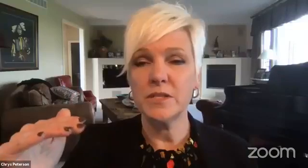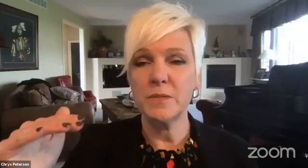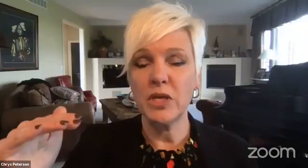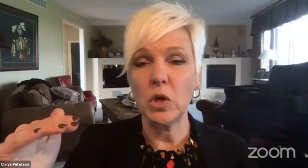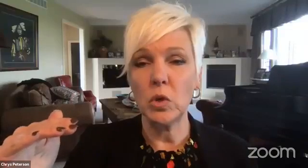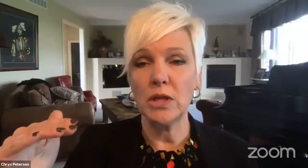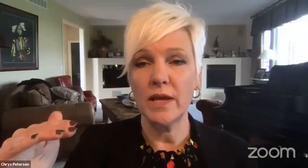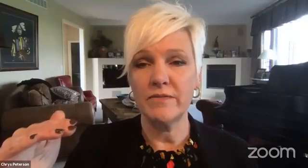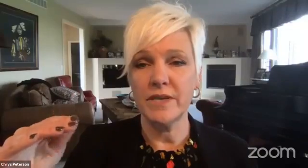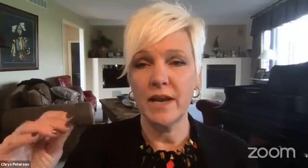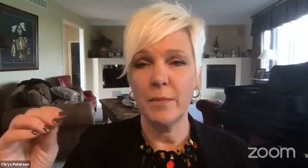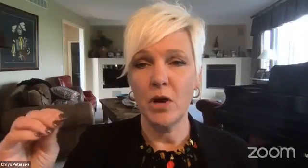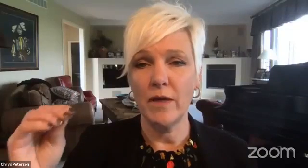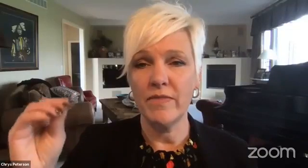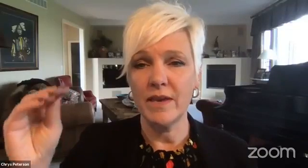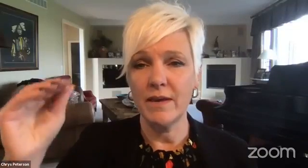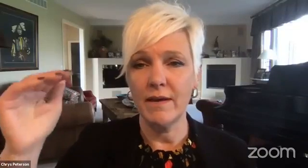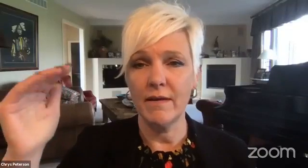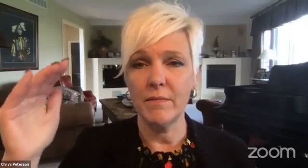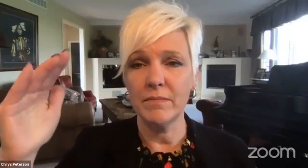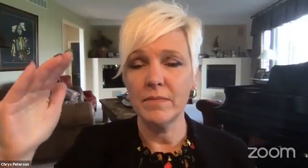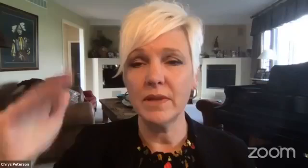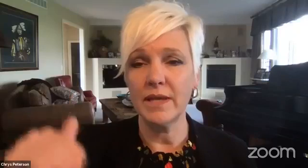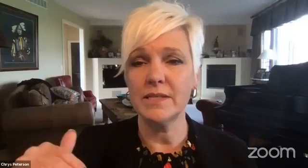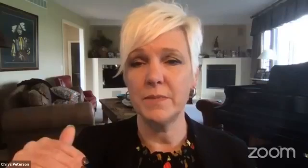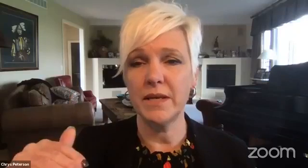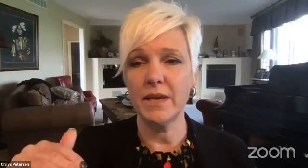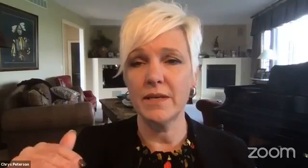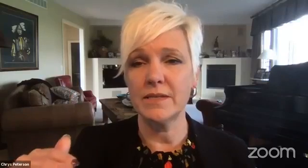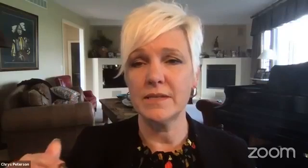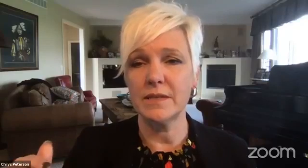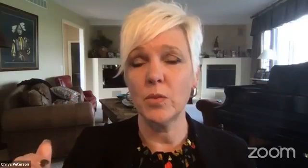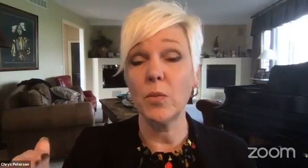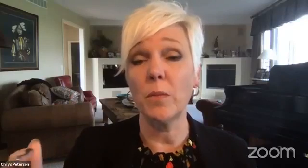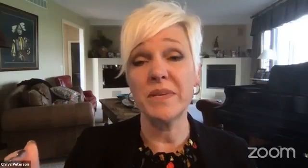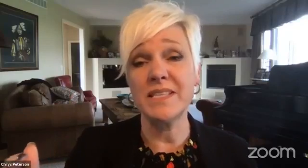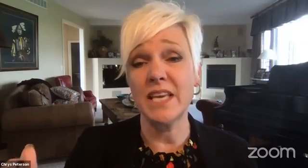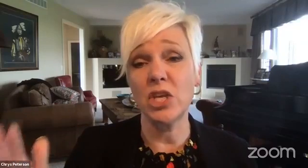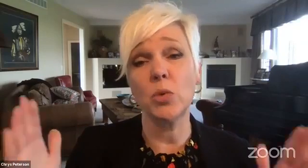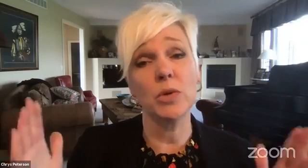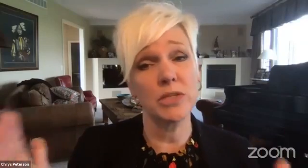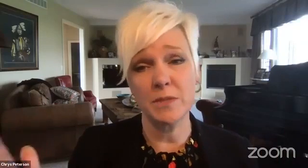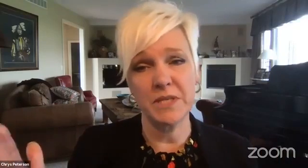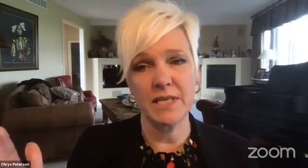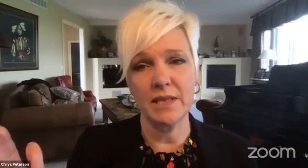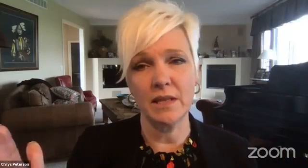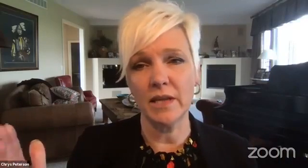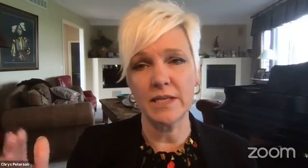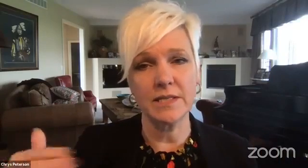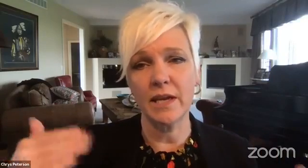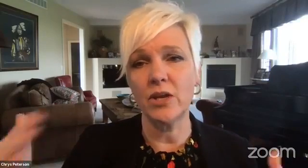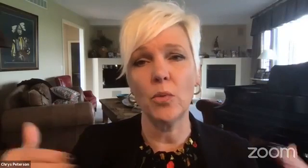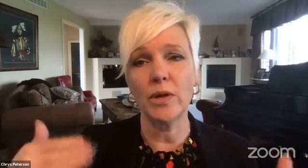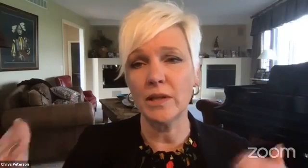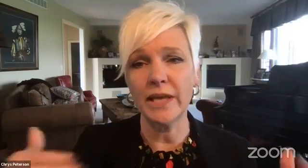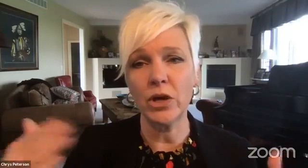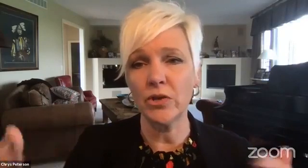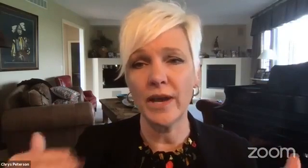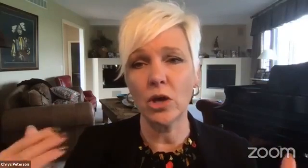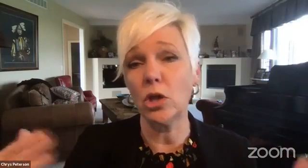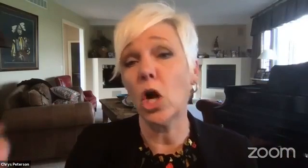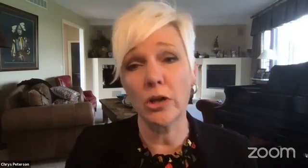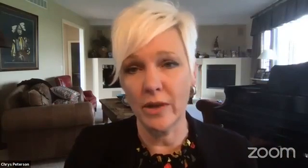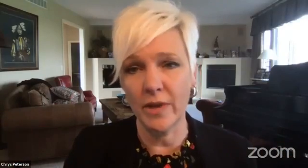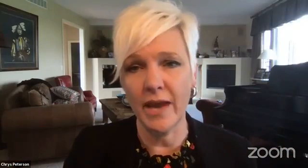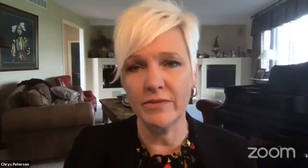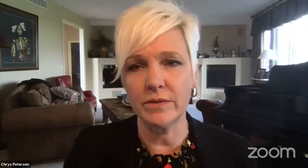Eric, don't spend a whole lot of time on the list because we won't be seeing you. We'll just be seeing the list, and I don't want to linger